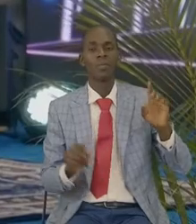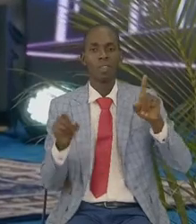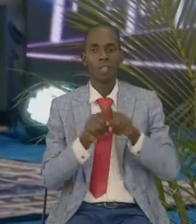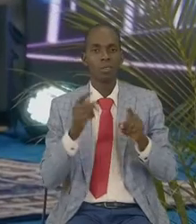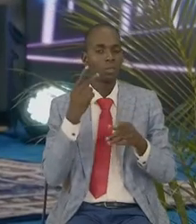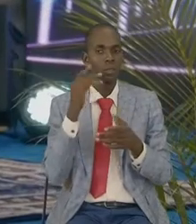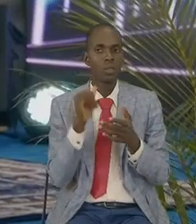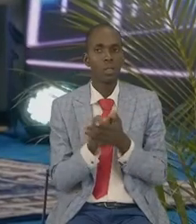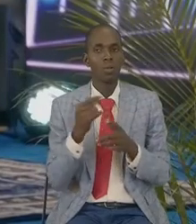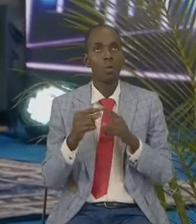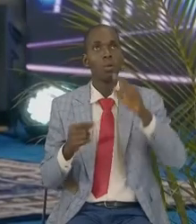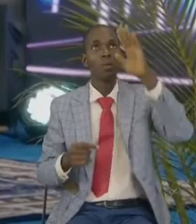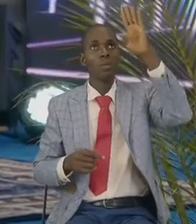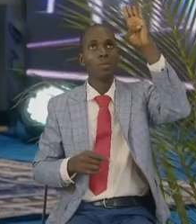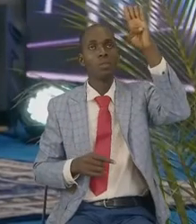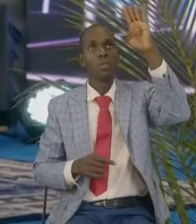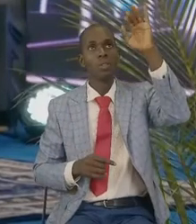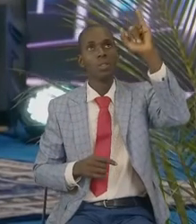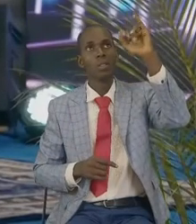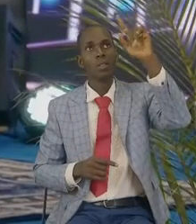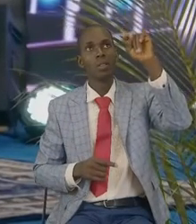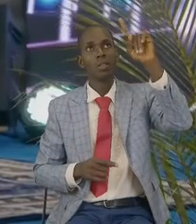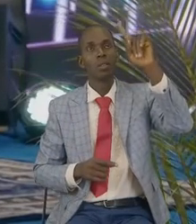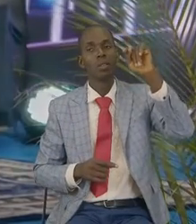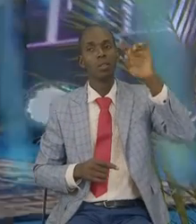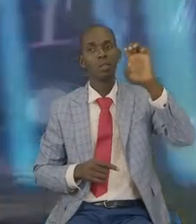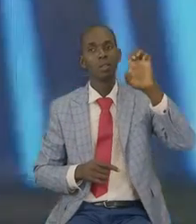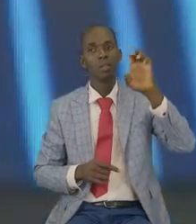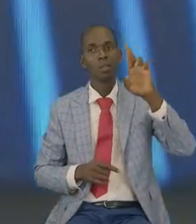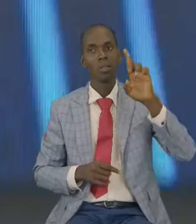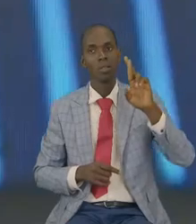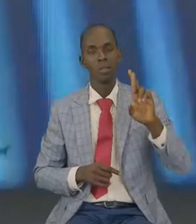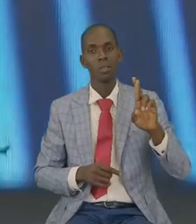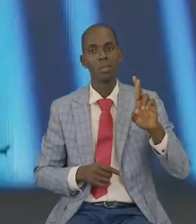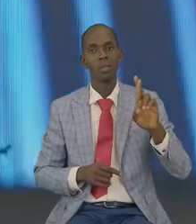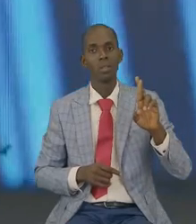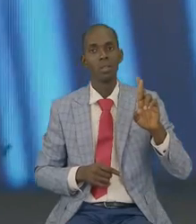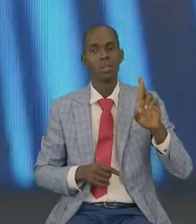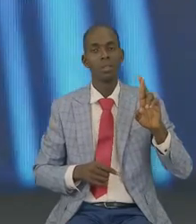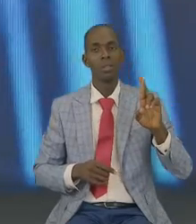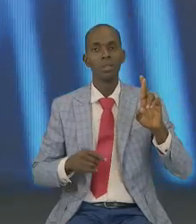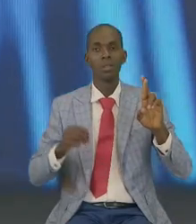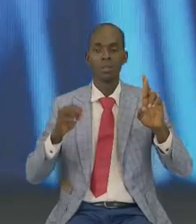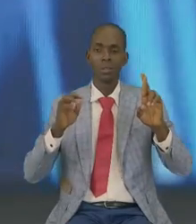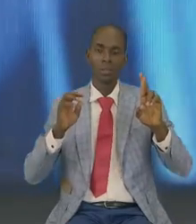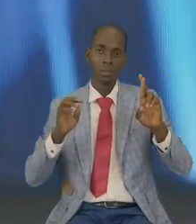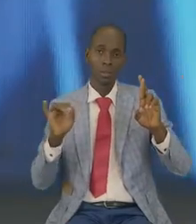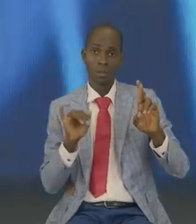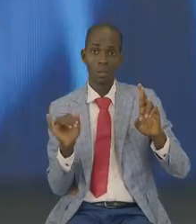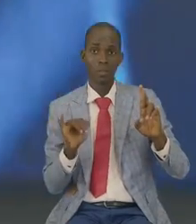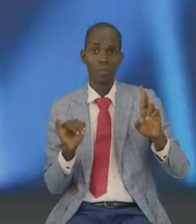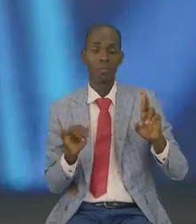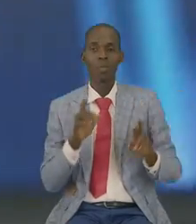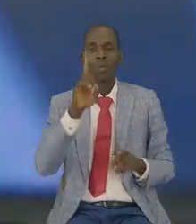word, B, they're the same, T, they're the same, E, they're the same, R, they're the same. There's